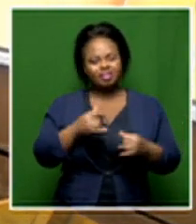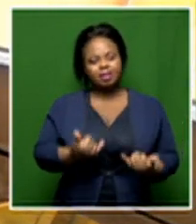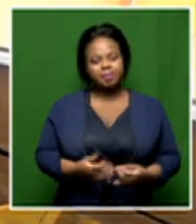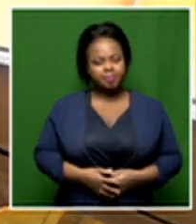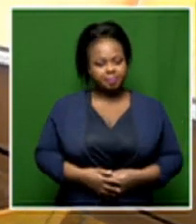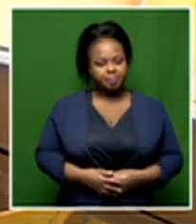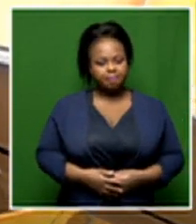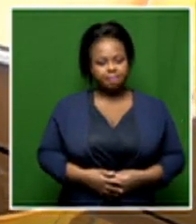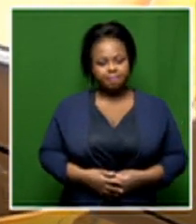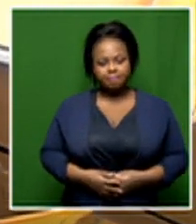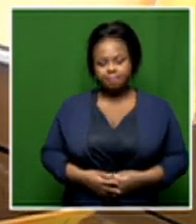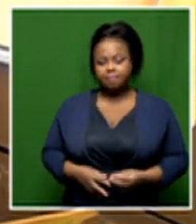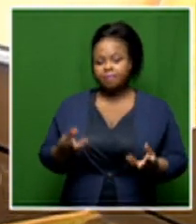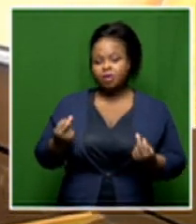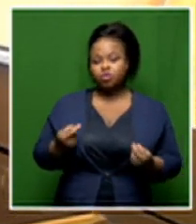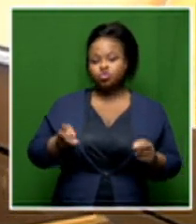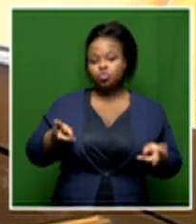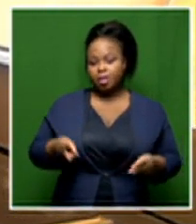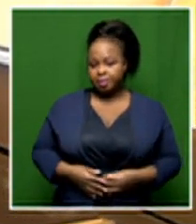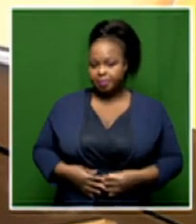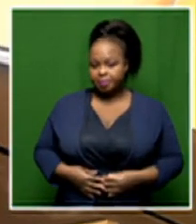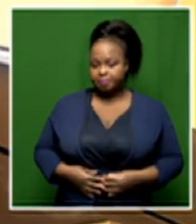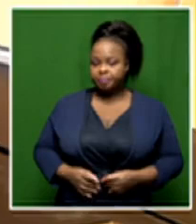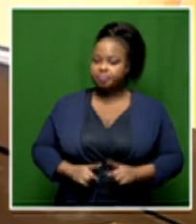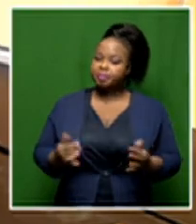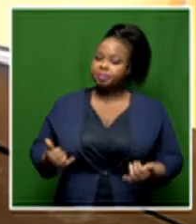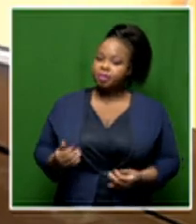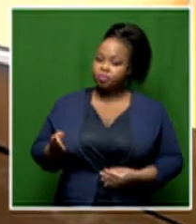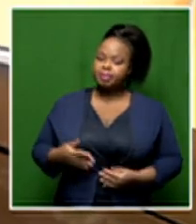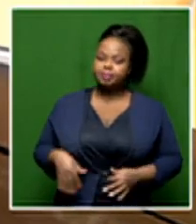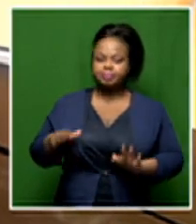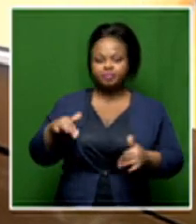before. A new normal is what it is. Yeah. But that's where we have to leave it for today.